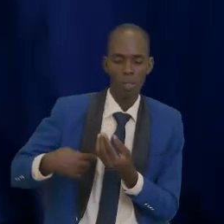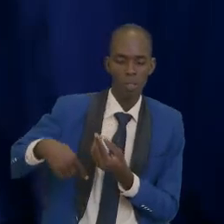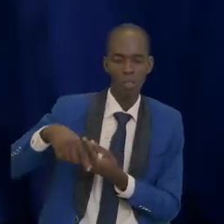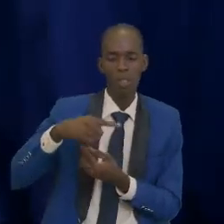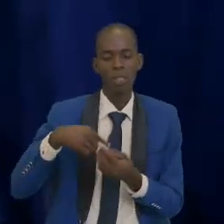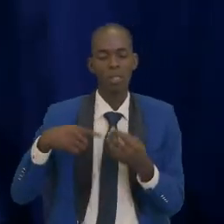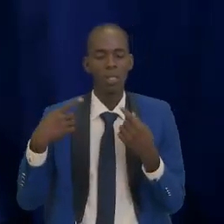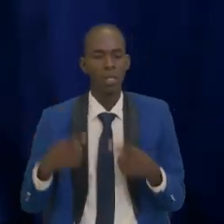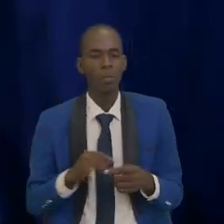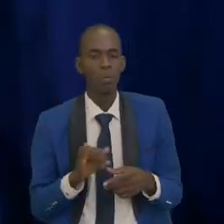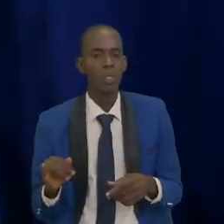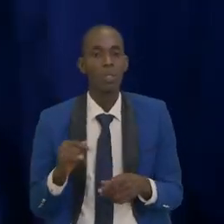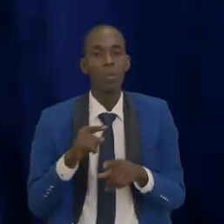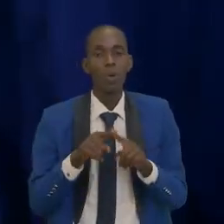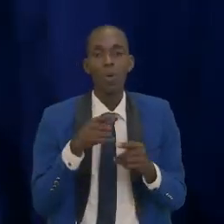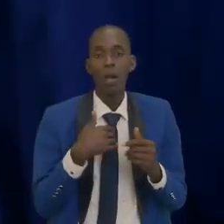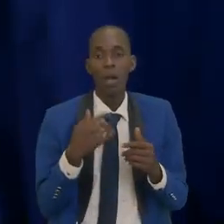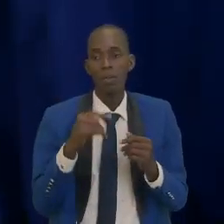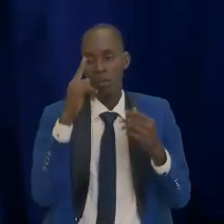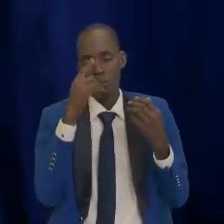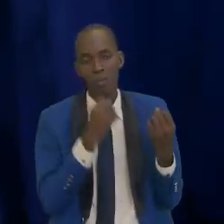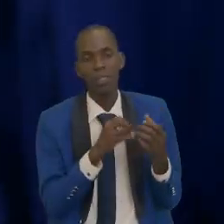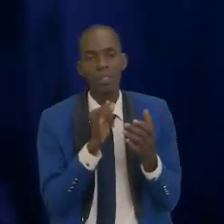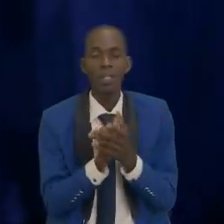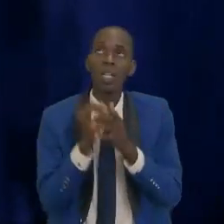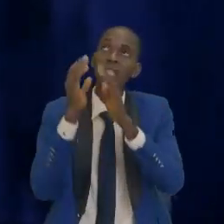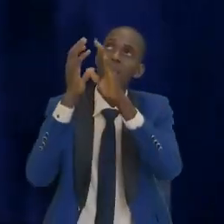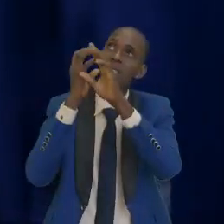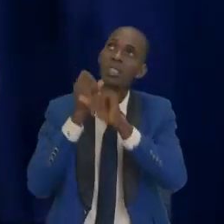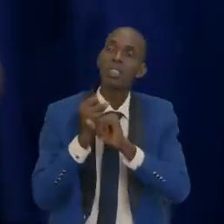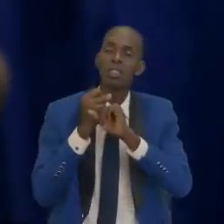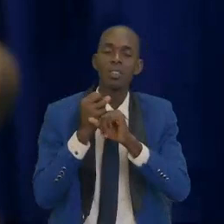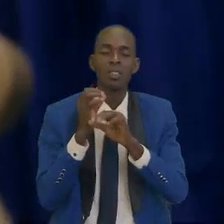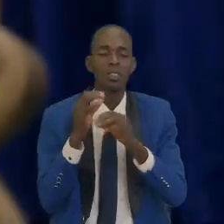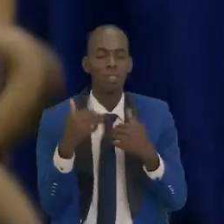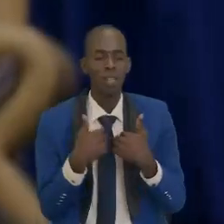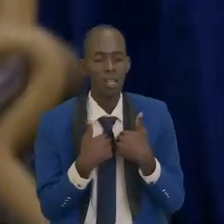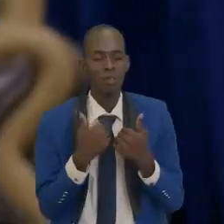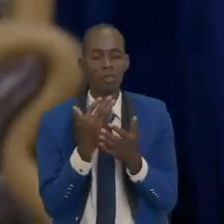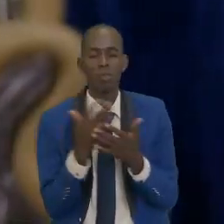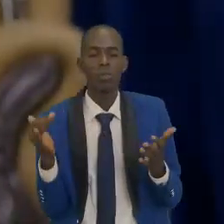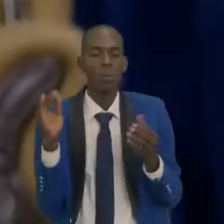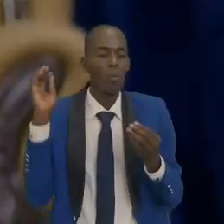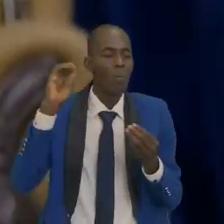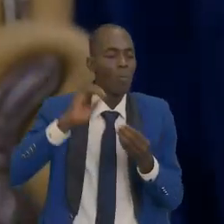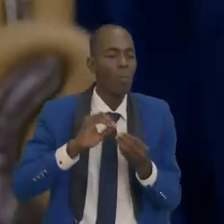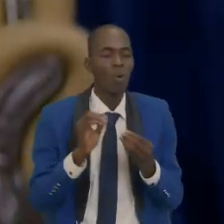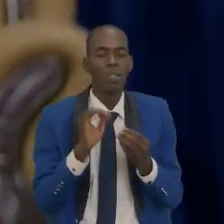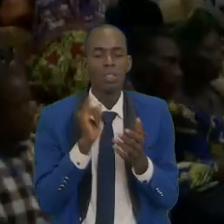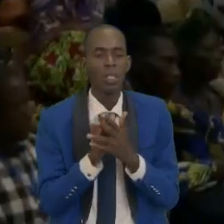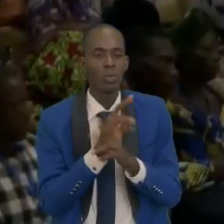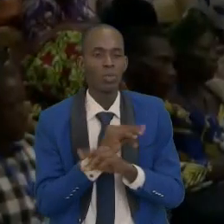the faith that obtained something extraordinary that nobody else has